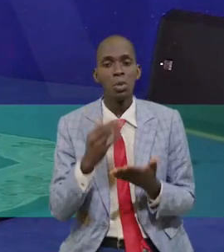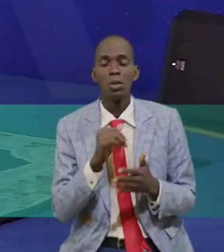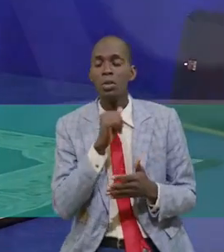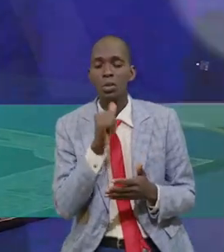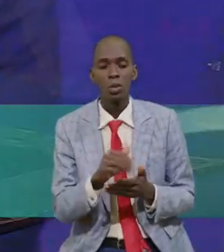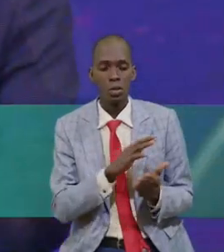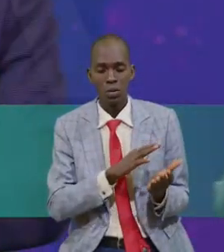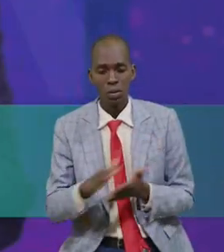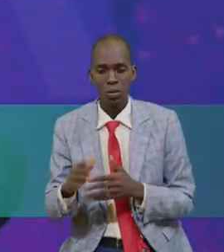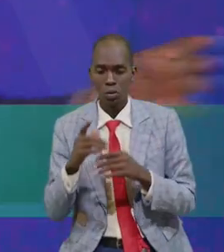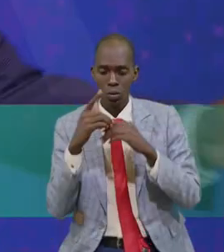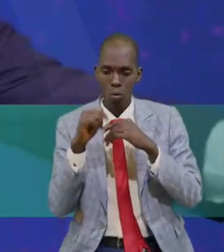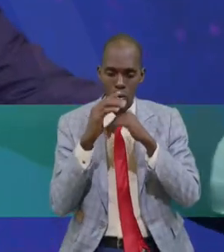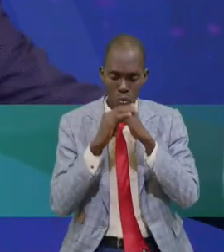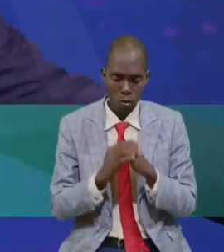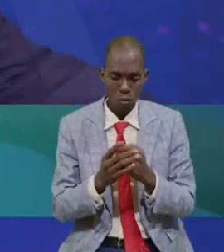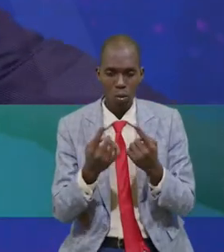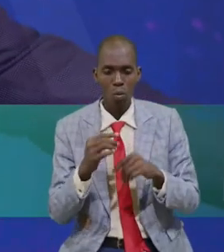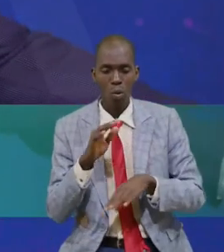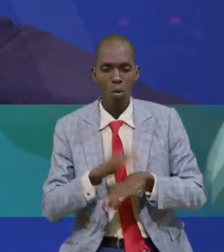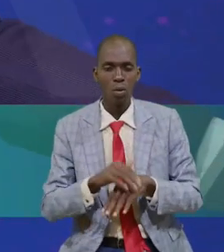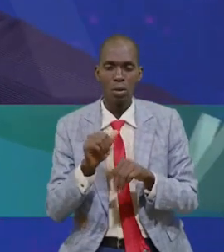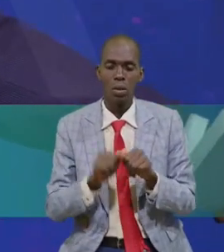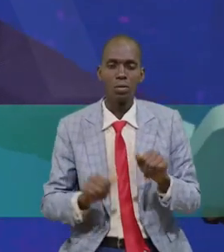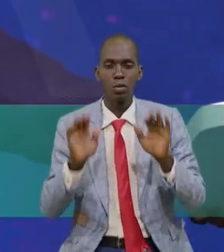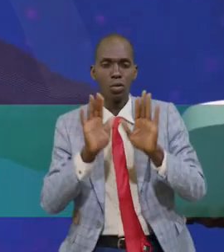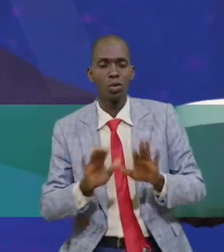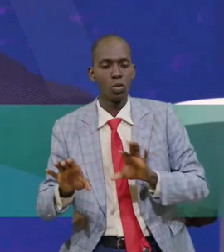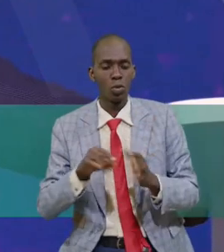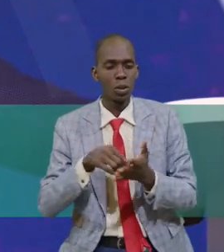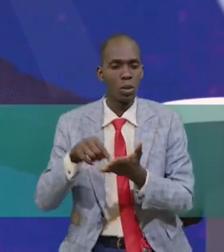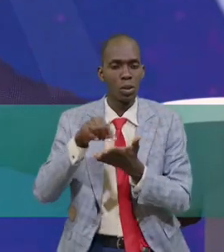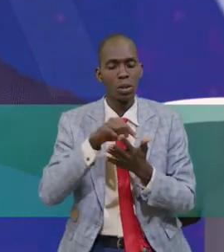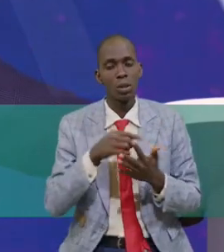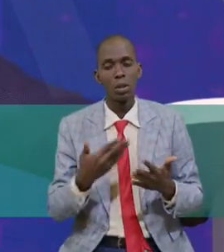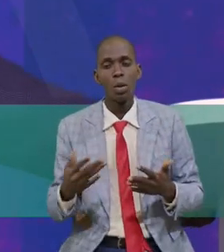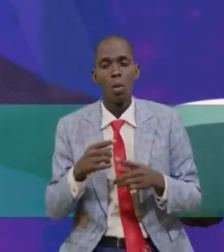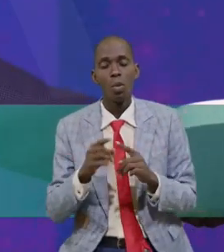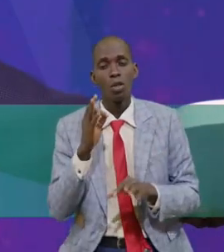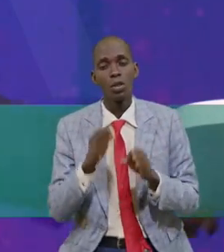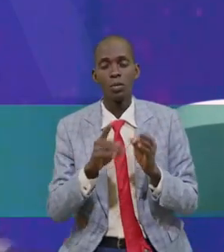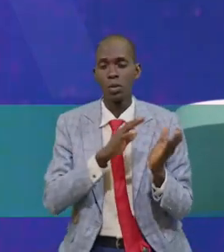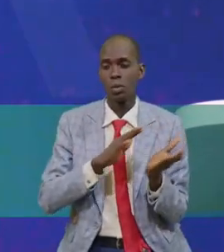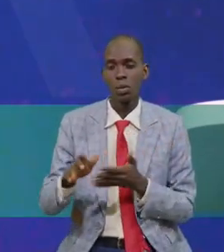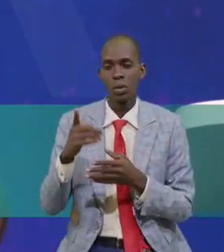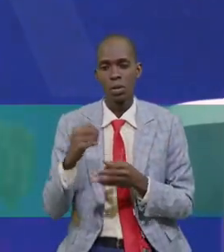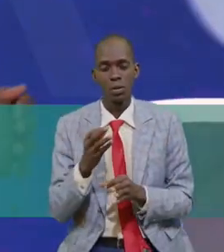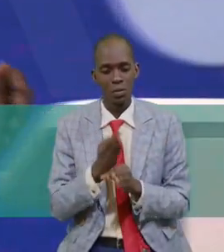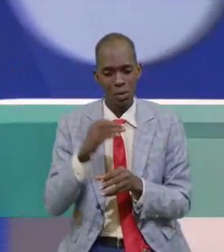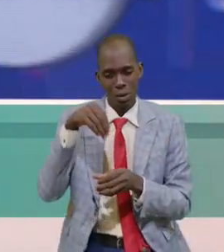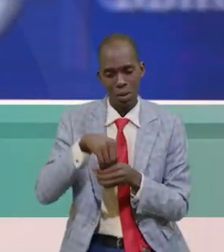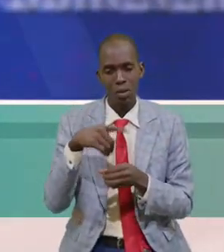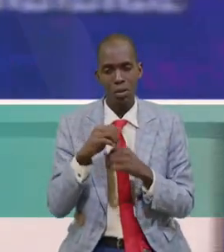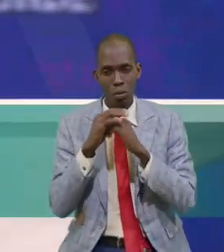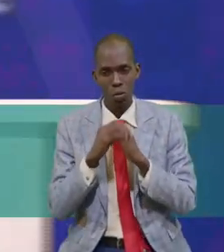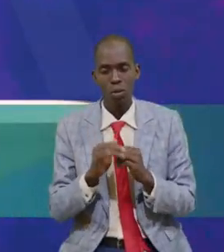and coming every Sunday and doing this and that, but if you abandon the faith in the worship, that is